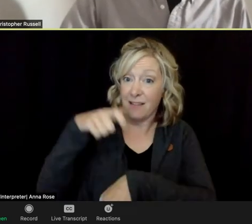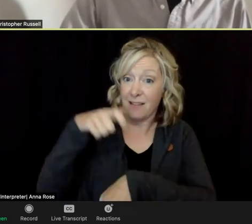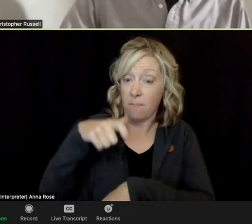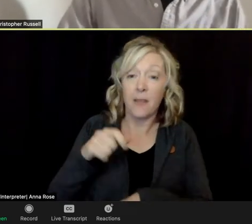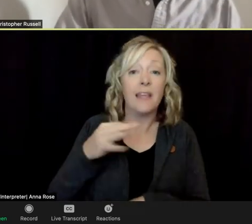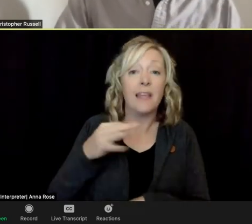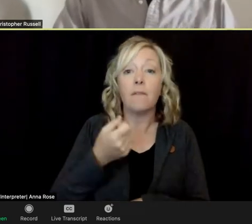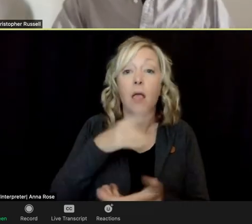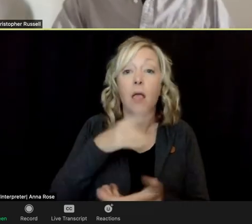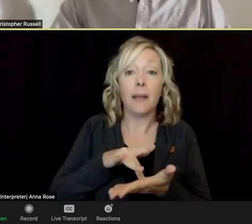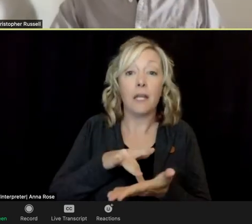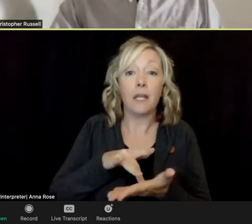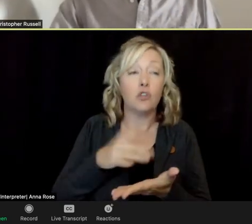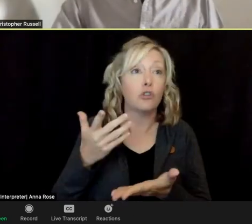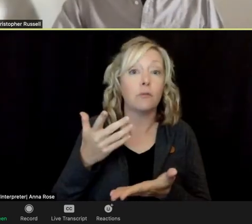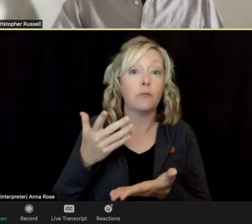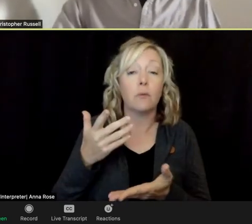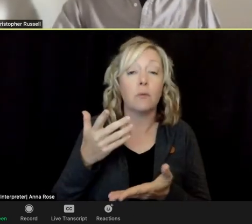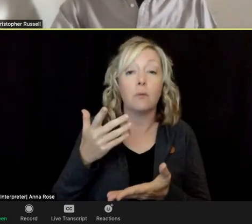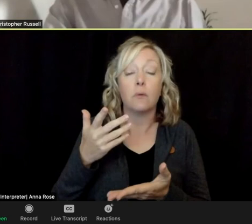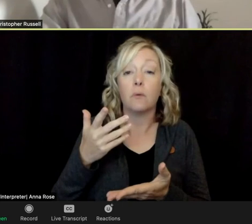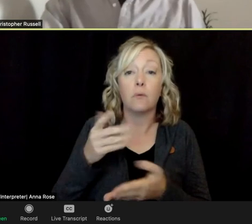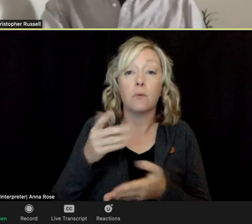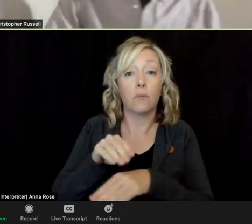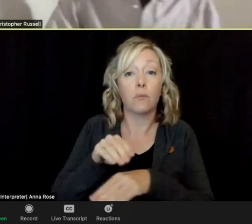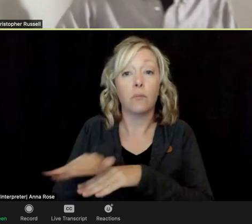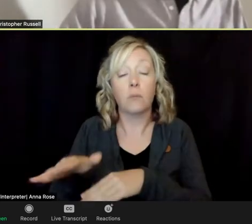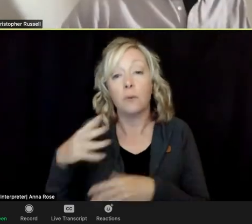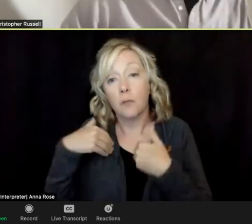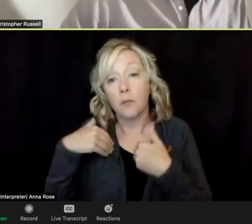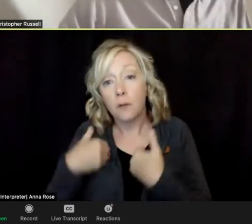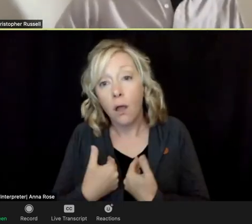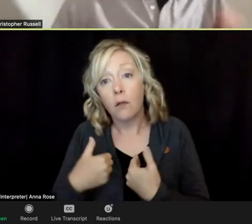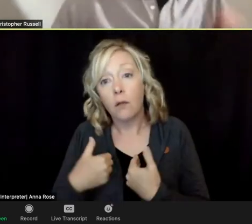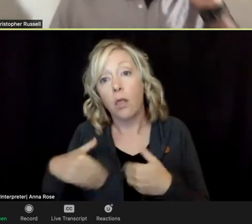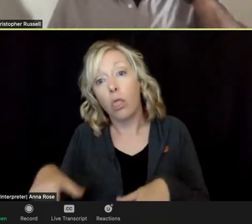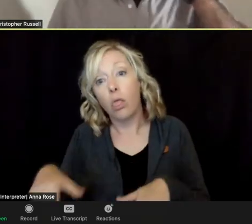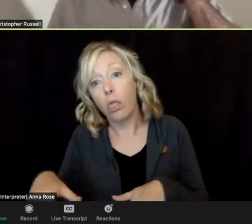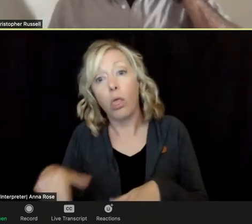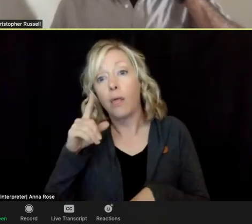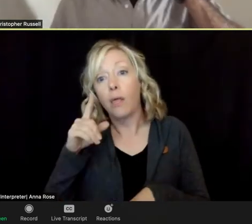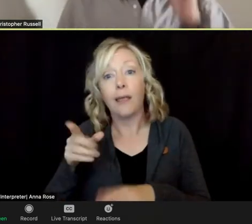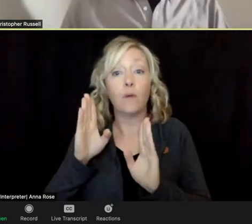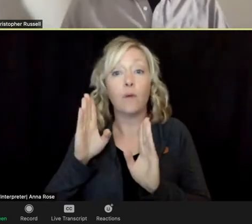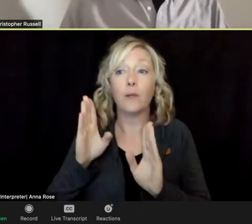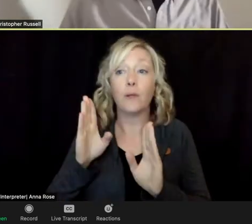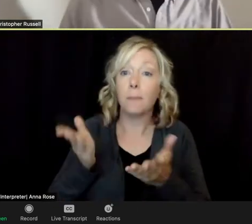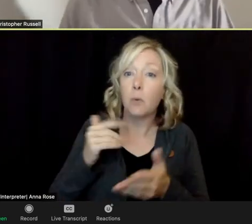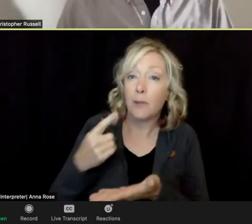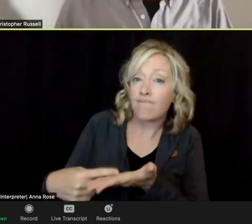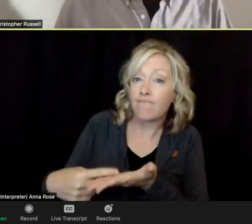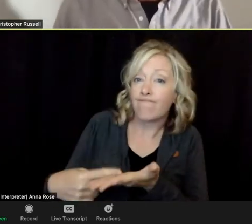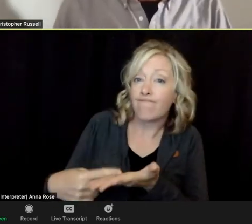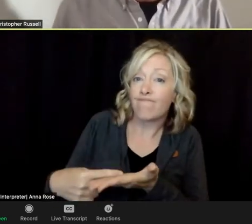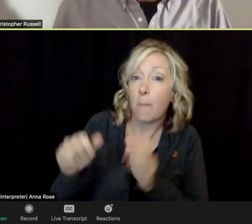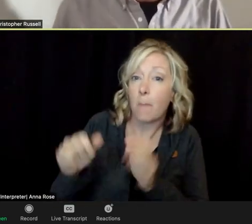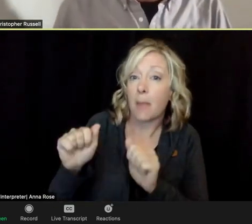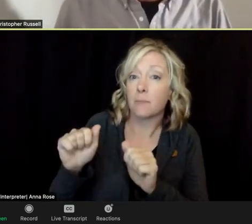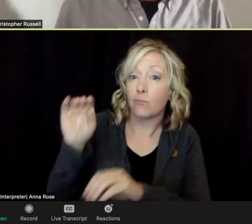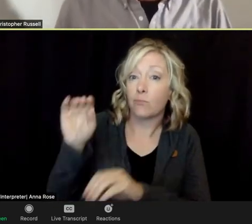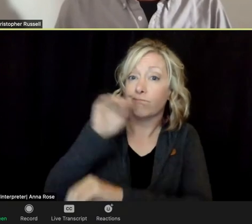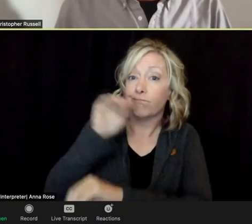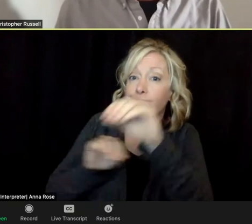causing unavailability for so long of the day? Okay. So there's a lot of work, like, in the 90s, like I